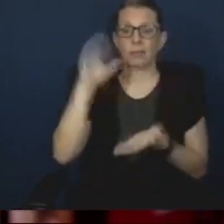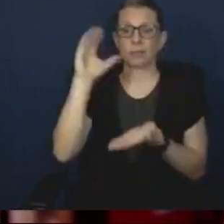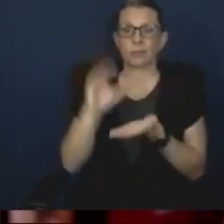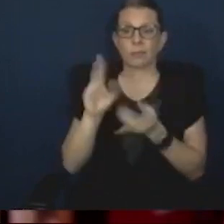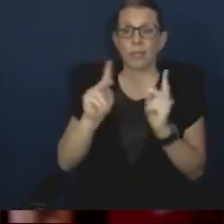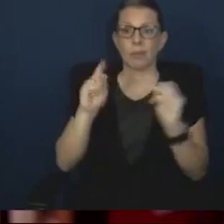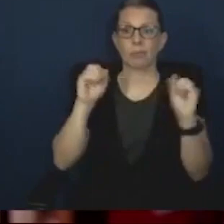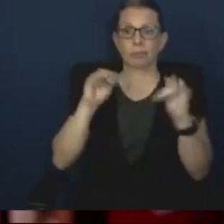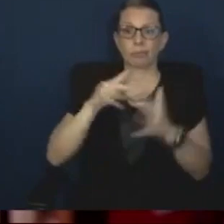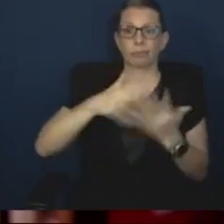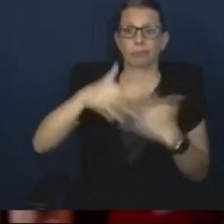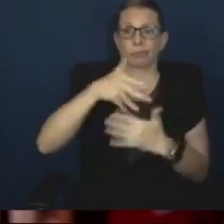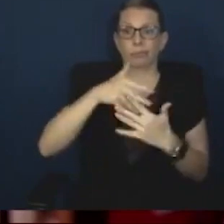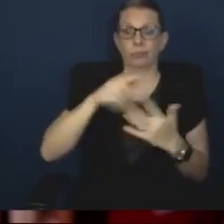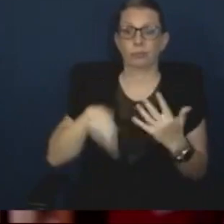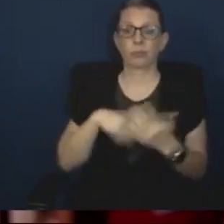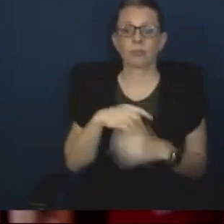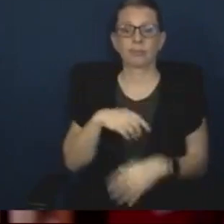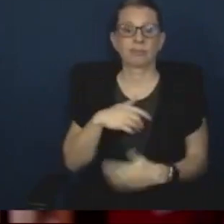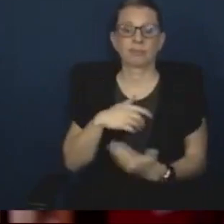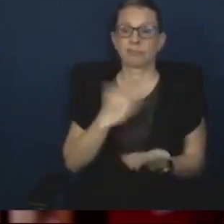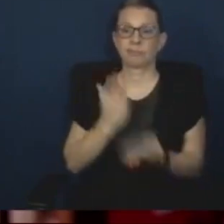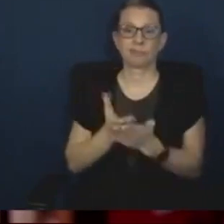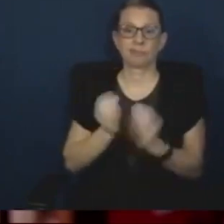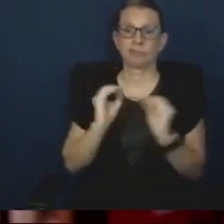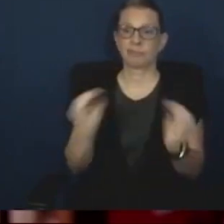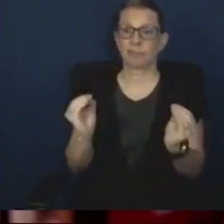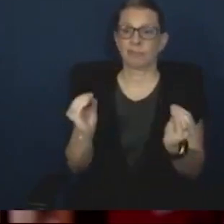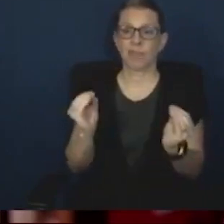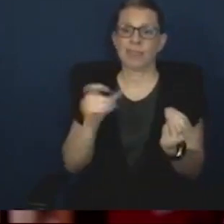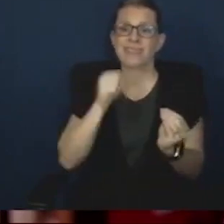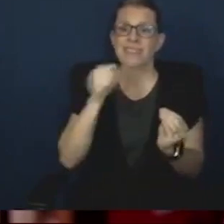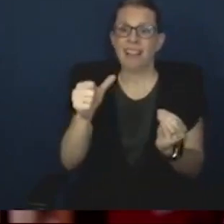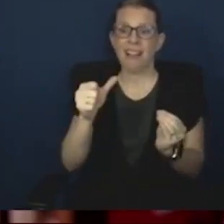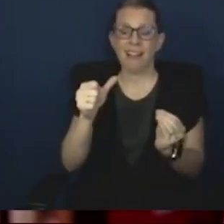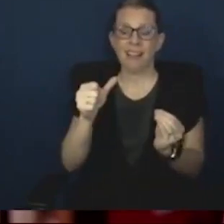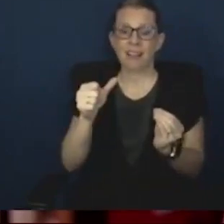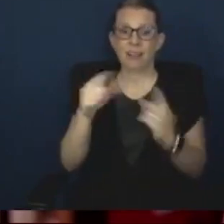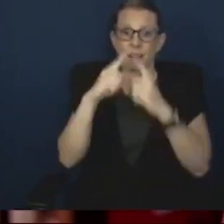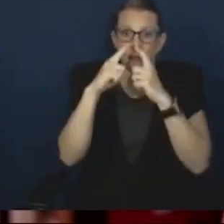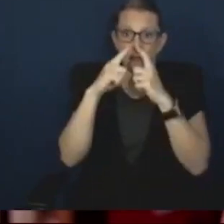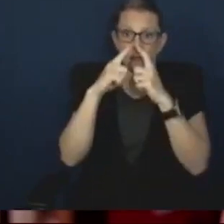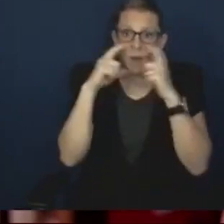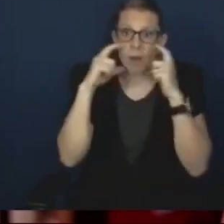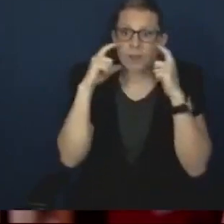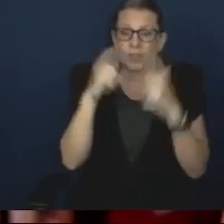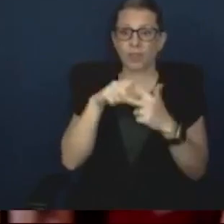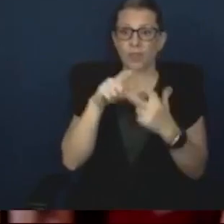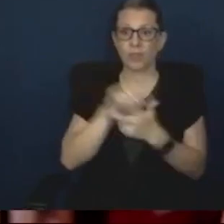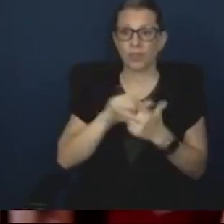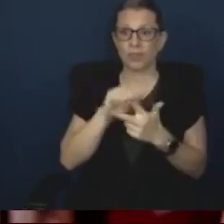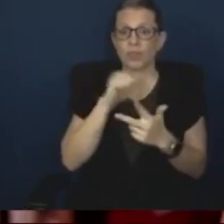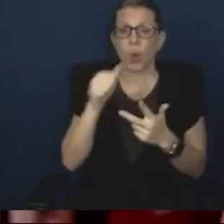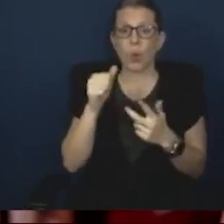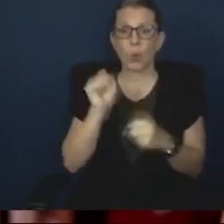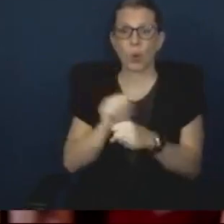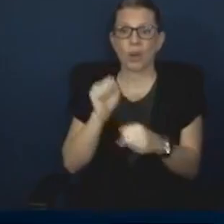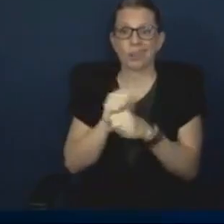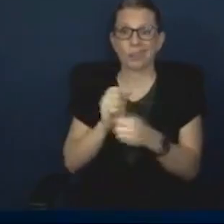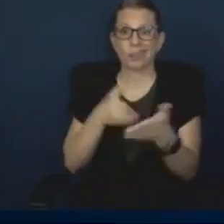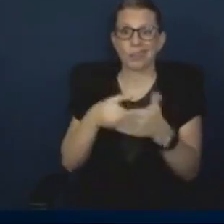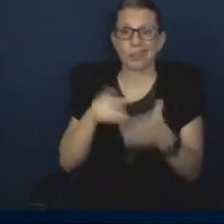There's zero evidence that non-pharmaceutical interventions do not work against Delta variant.